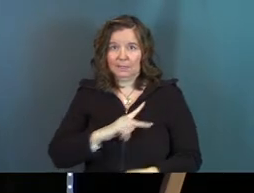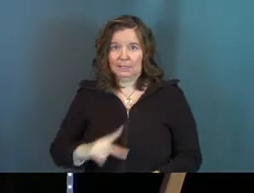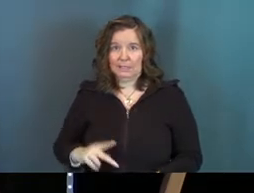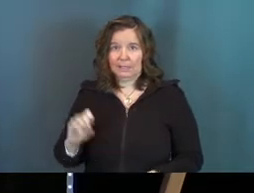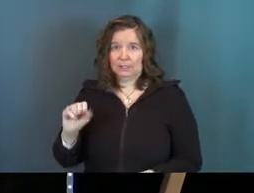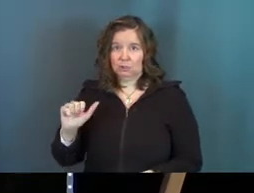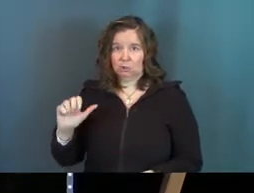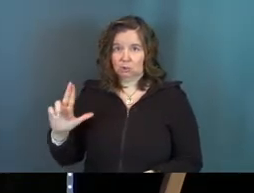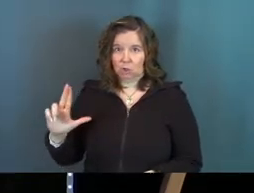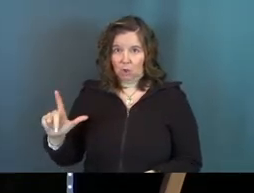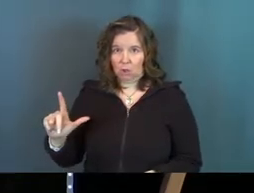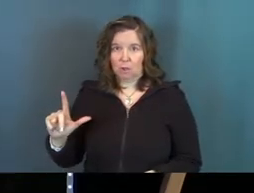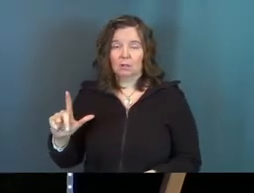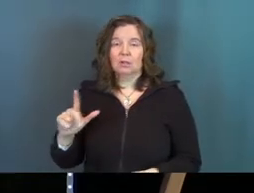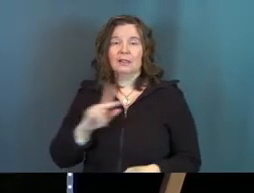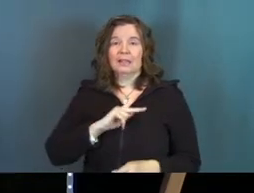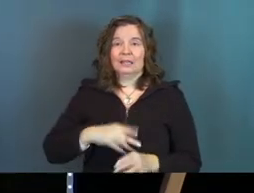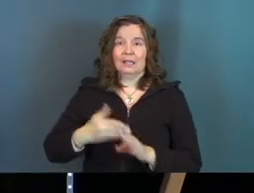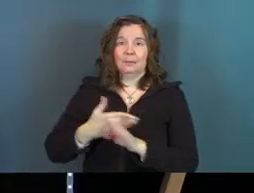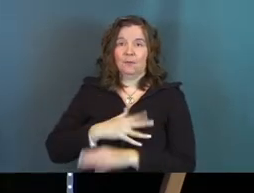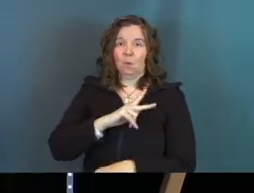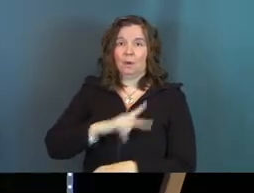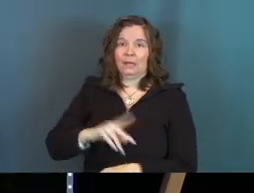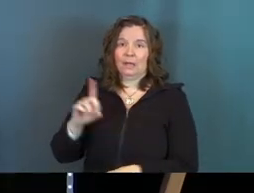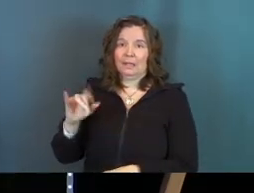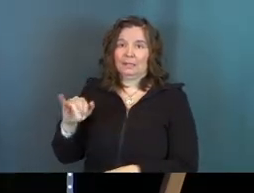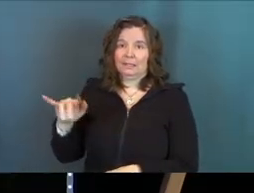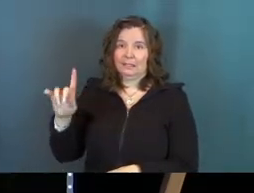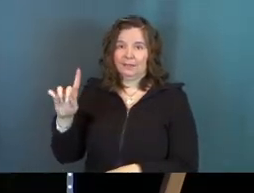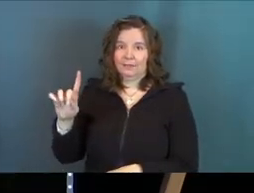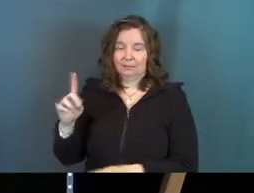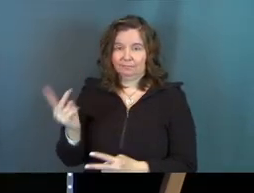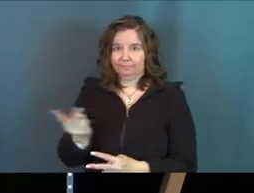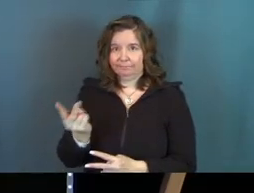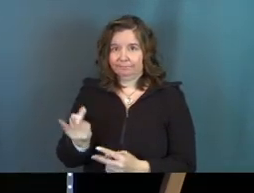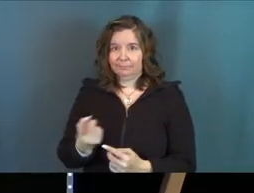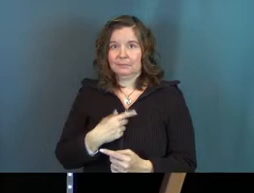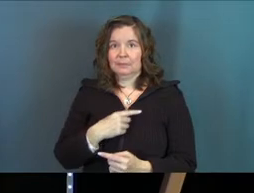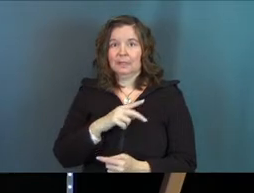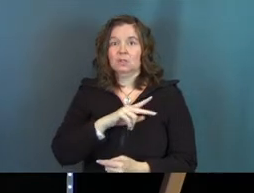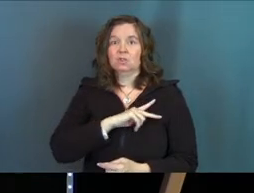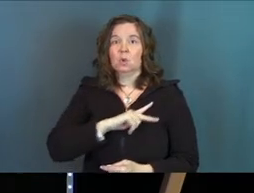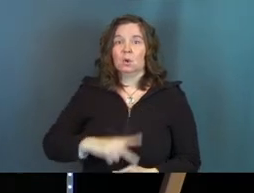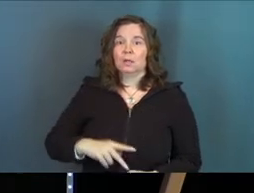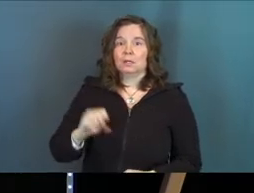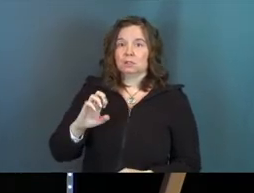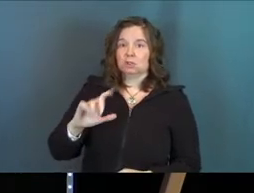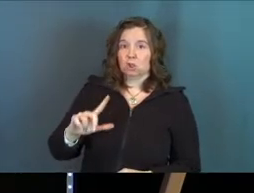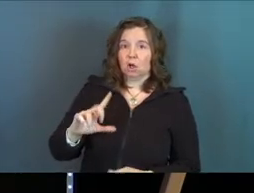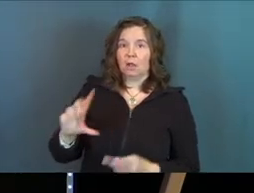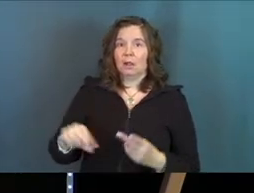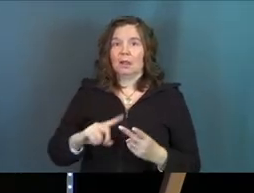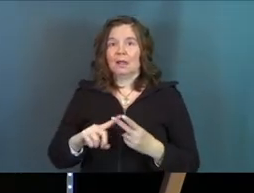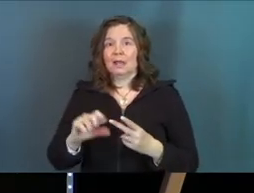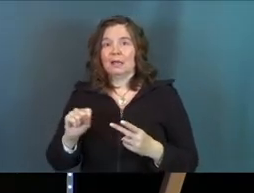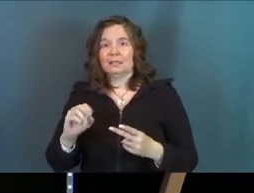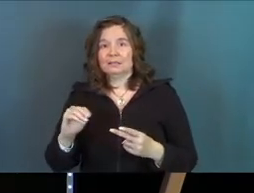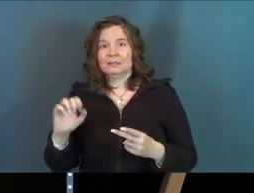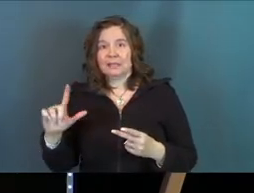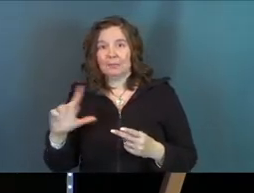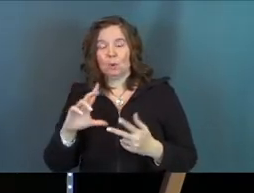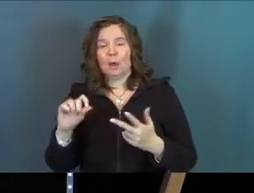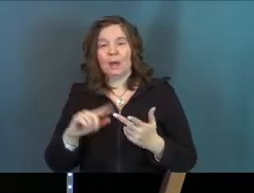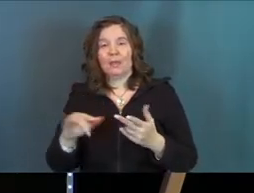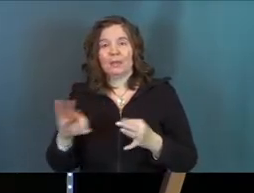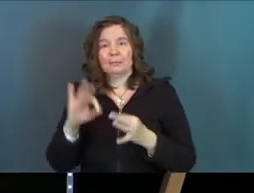Saul. We know who King Saul is, right? King before King David. And this moment between King Saul and Samuel and a medium, a lady who